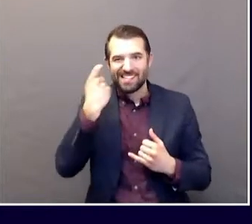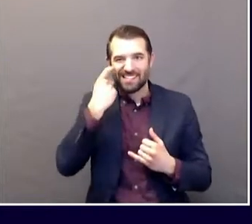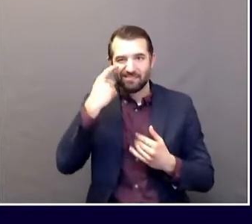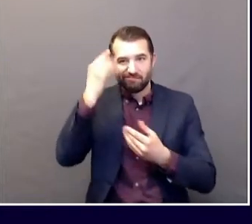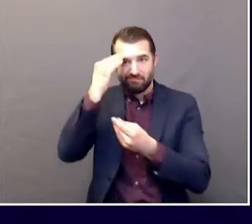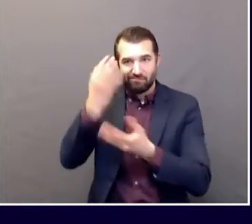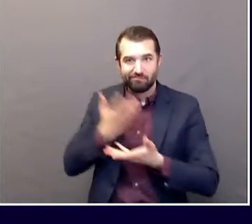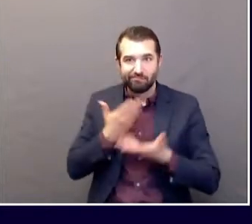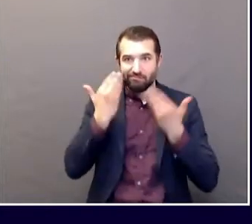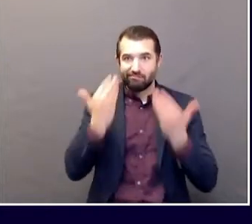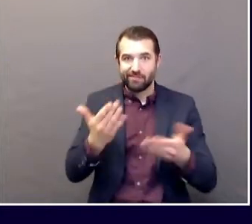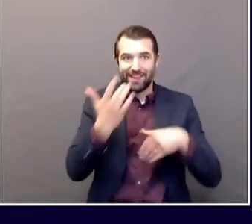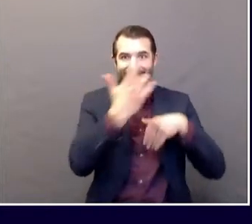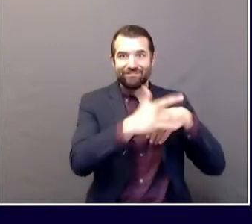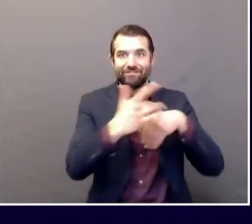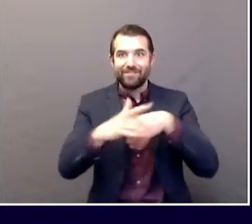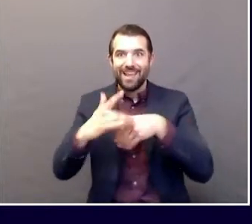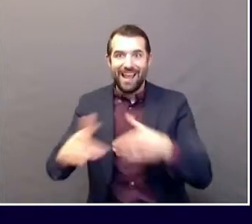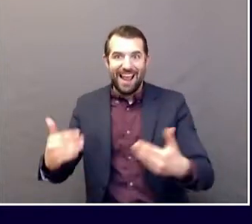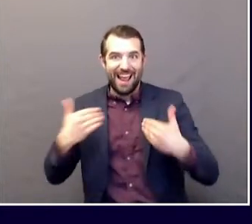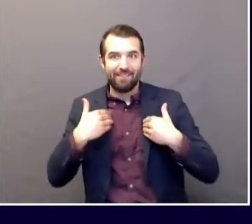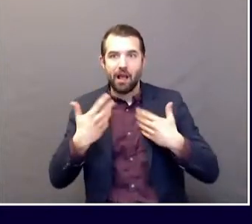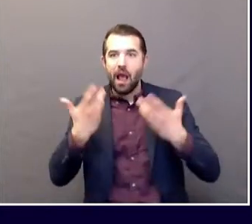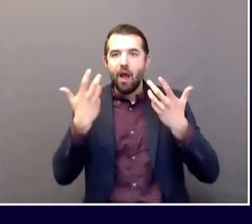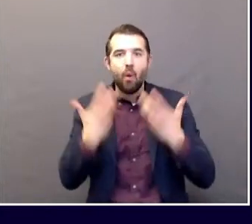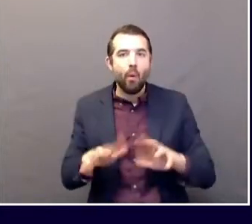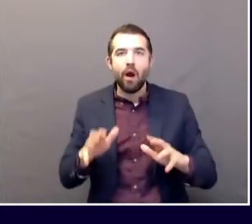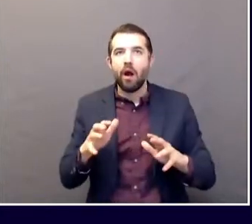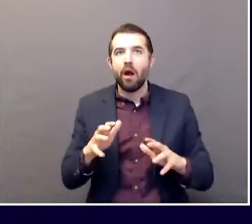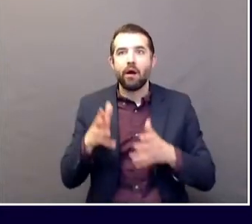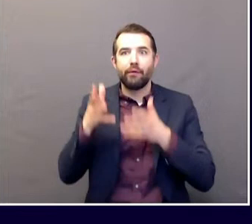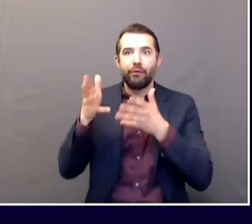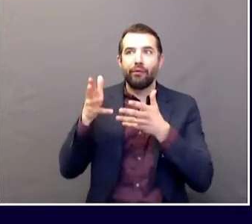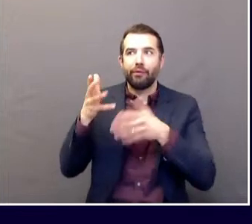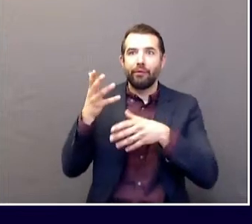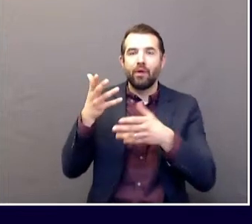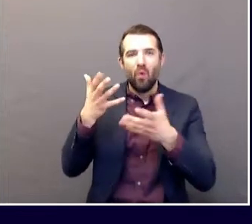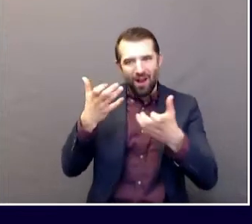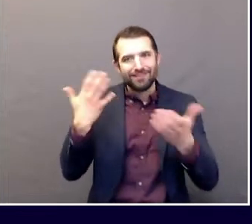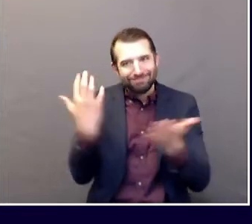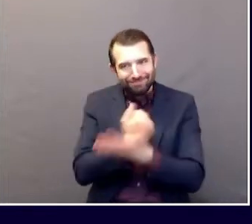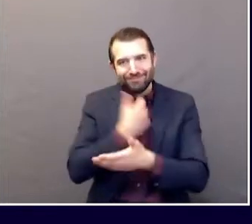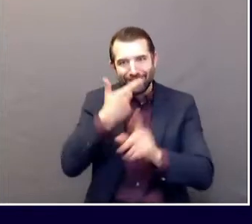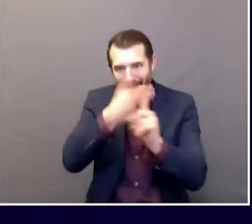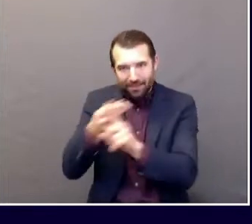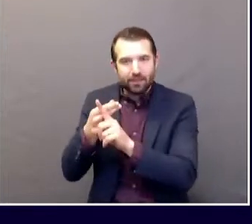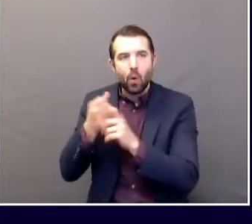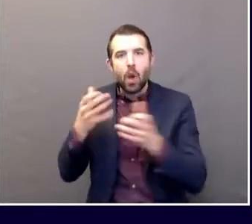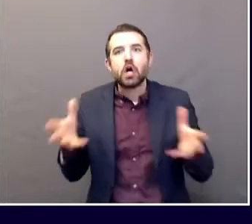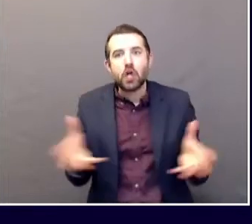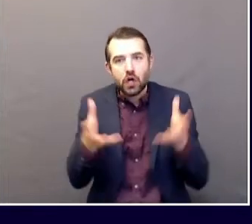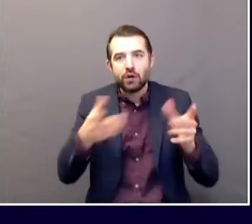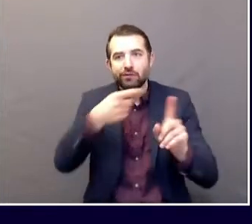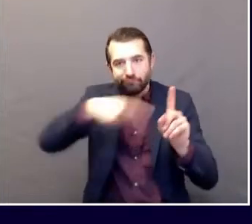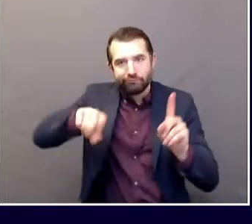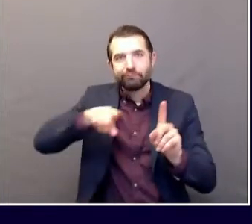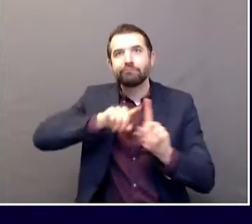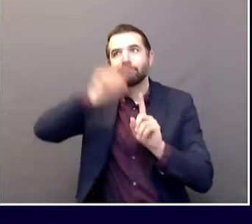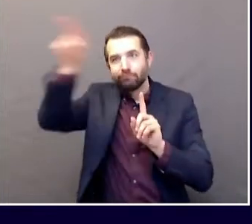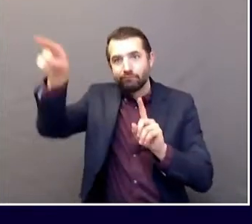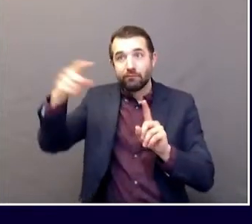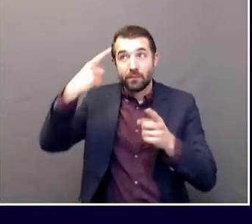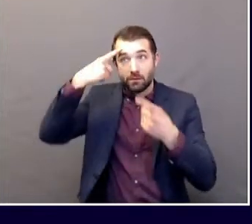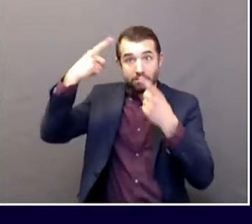them, but with everybody here today, I made that offer. So I'm doing so with their consent, again, in an